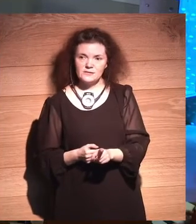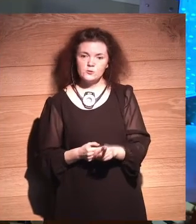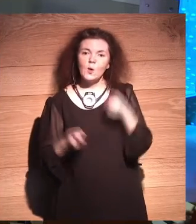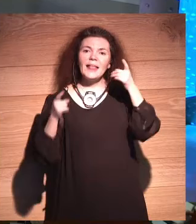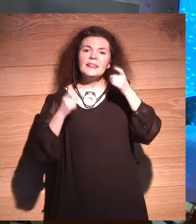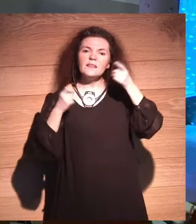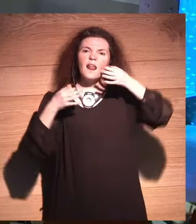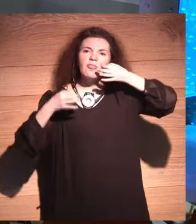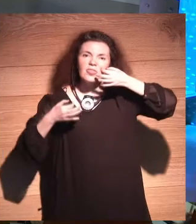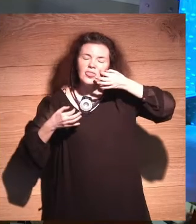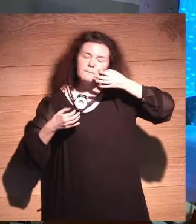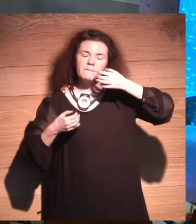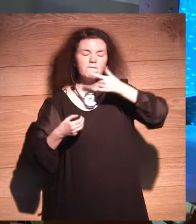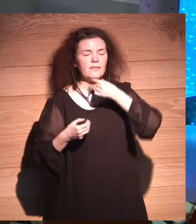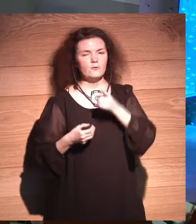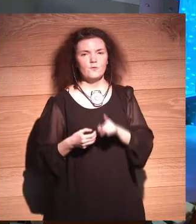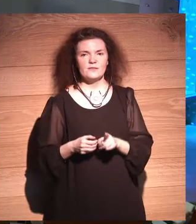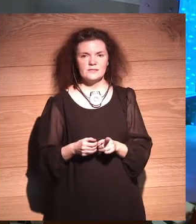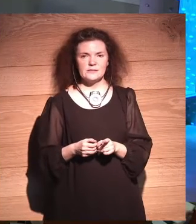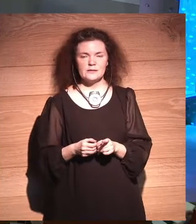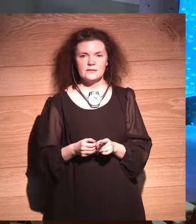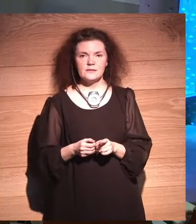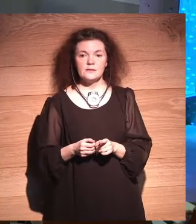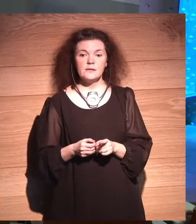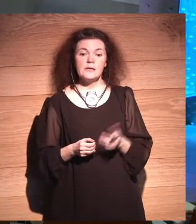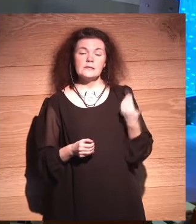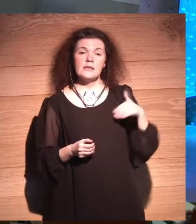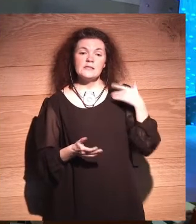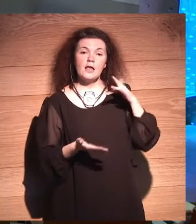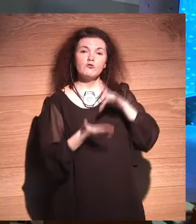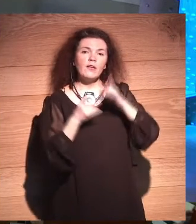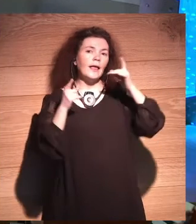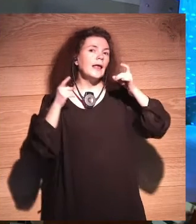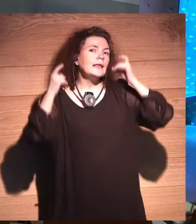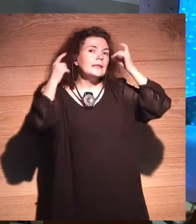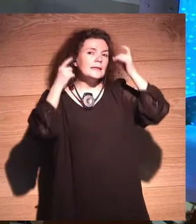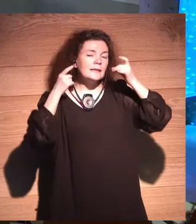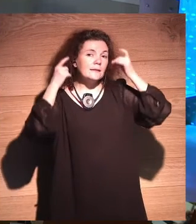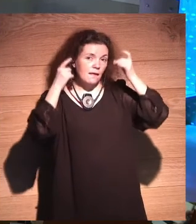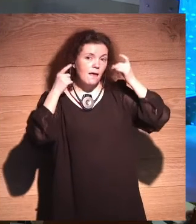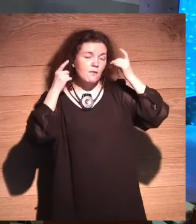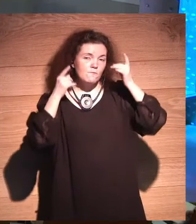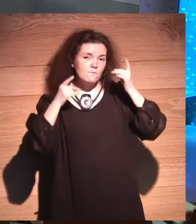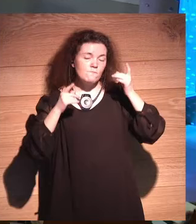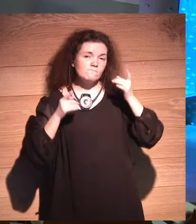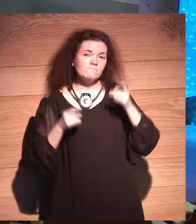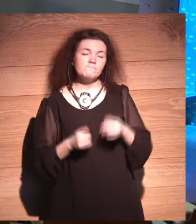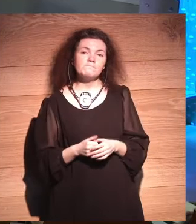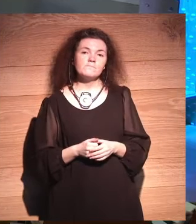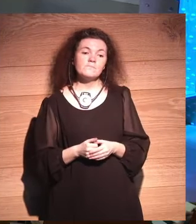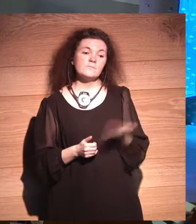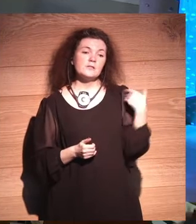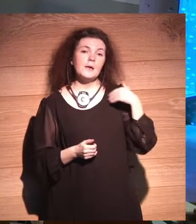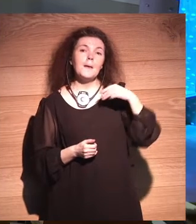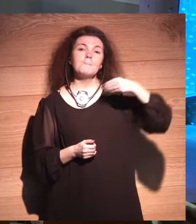of having tried to do this when I first worked on actually right after President Obama was elected. So I worked